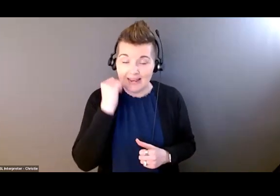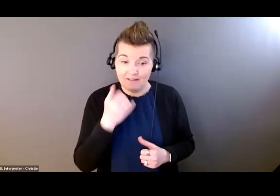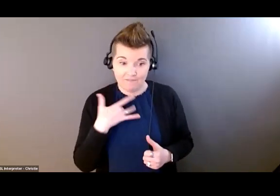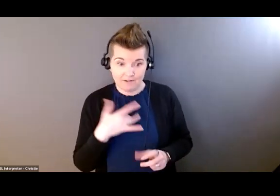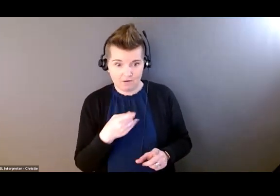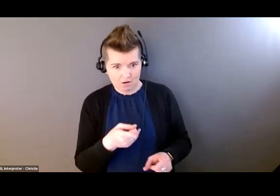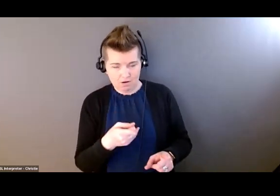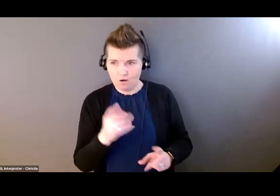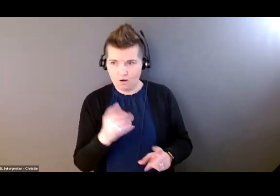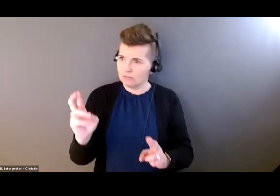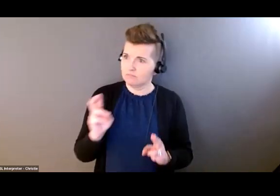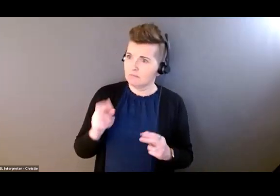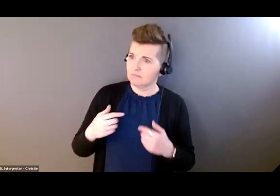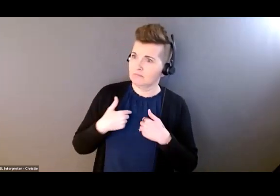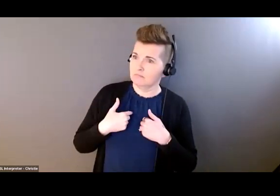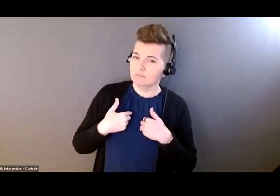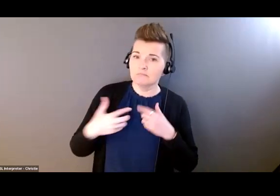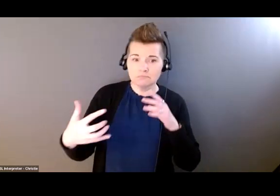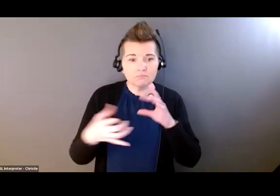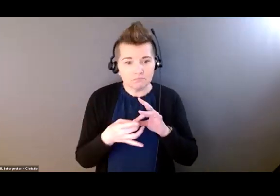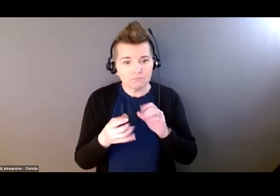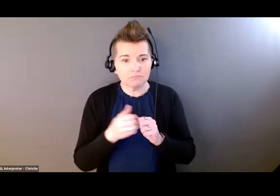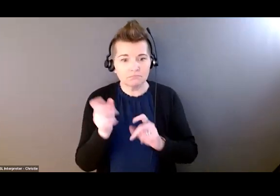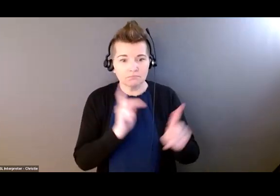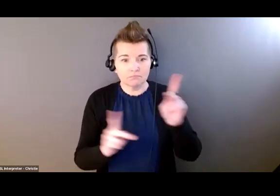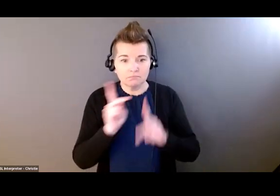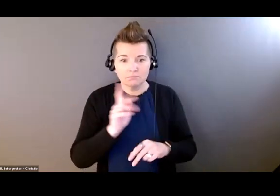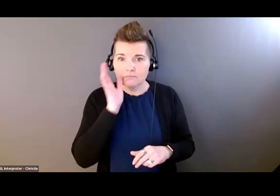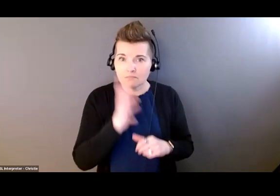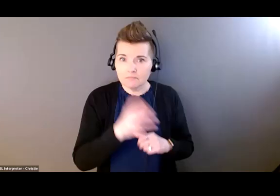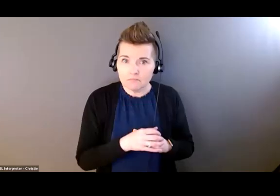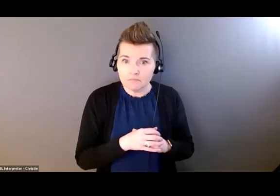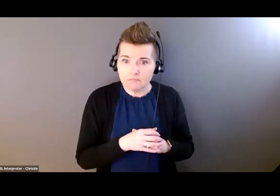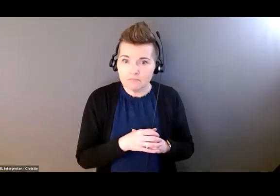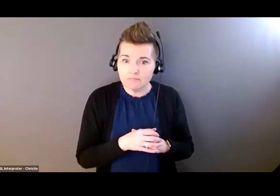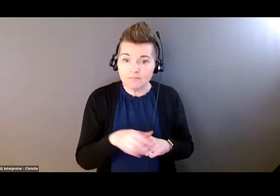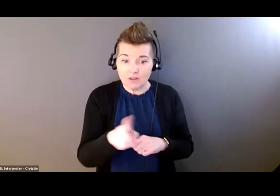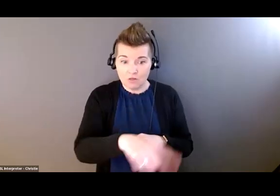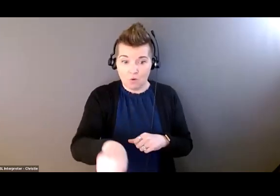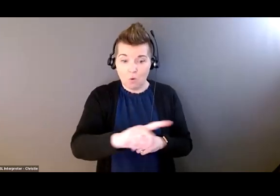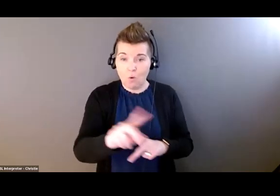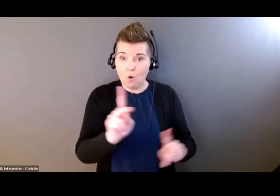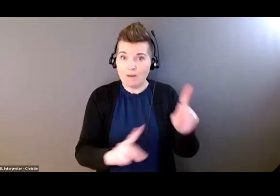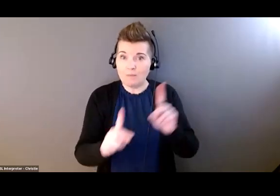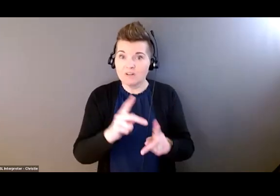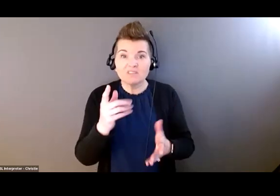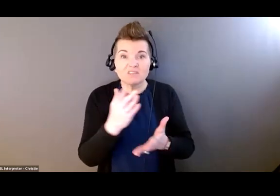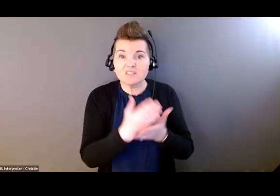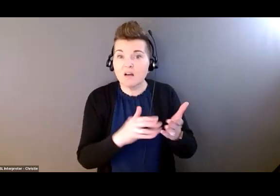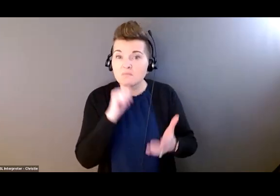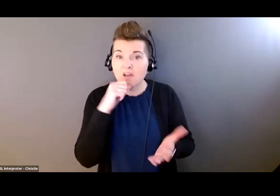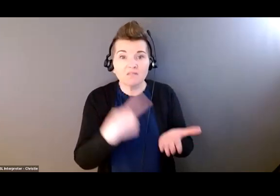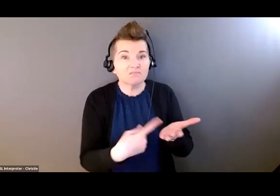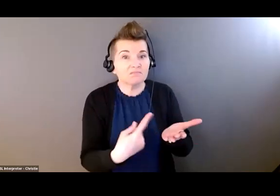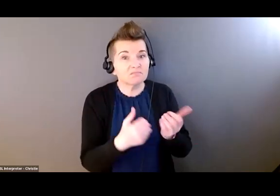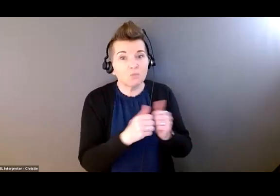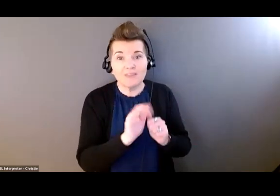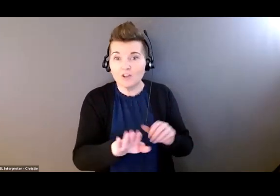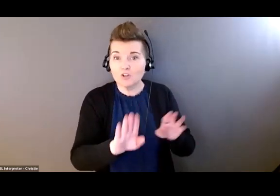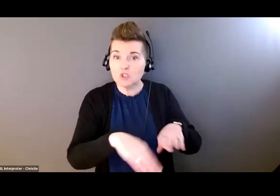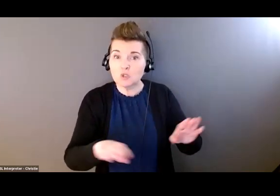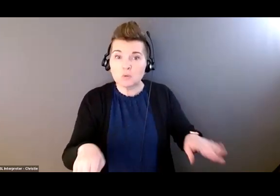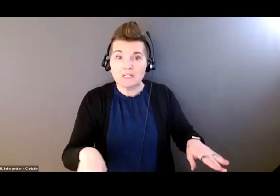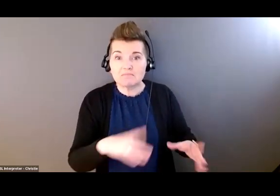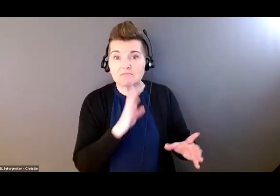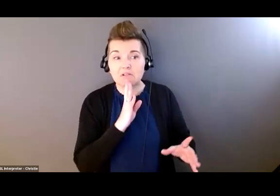is the doctor, a hand to hold. When people feel respected, they reconnect. Residents who had spoken